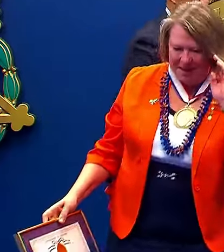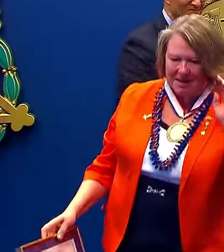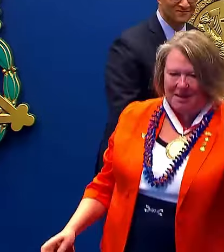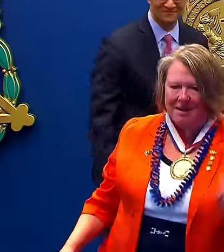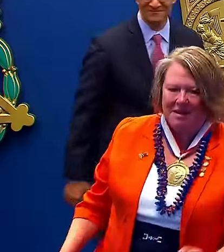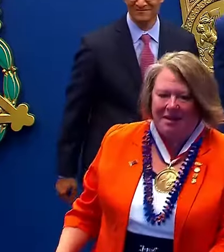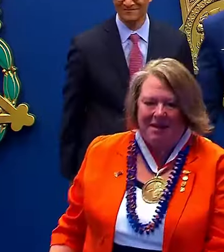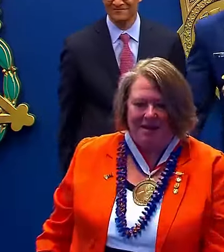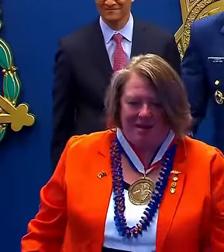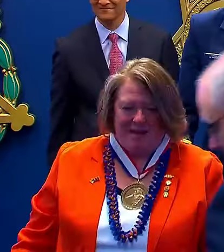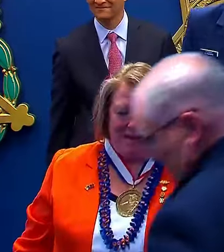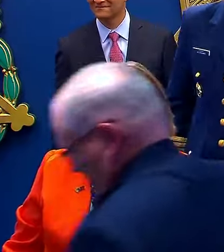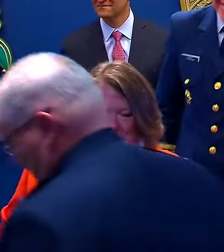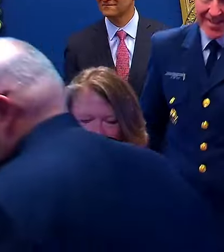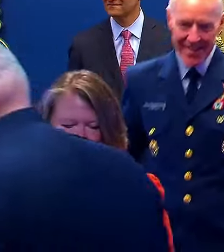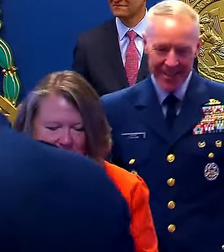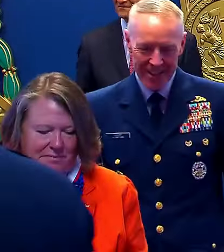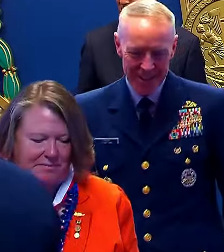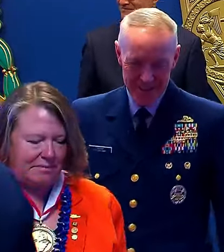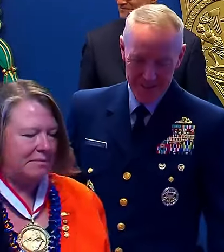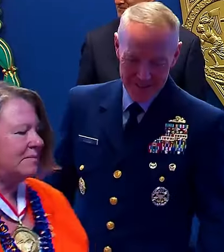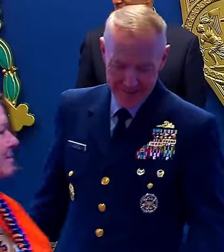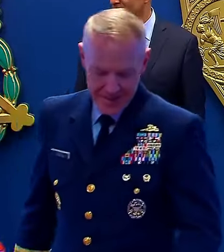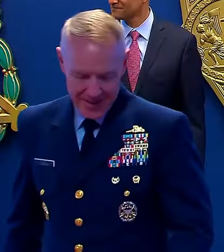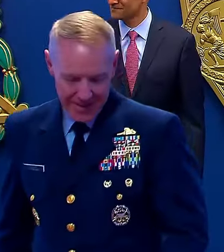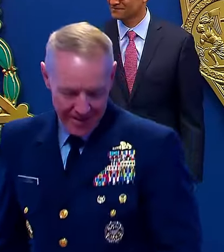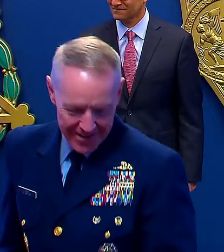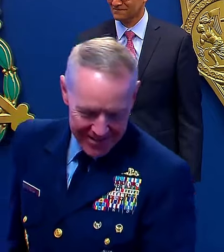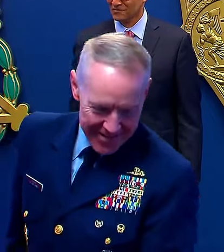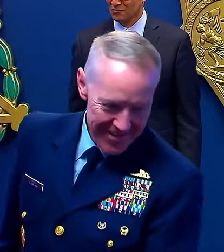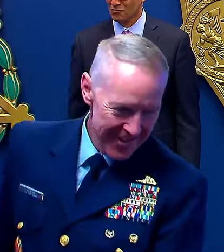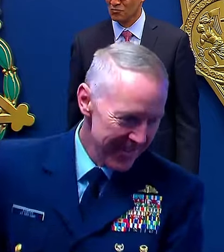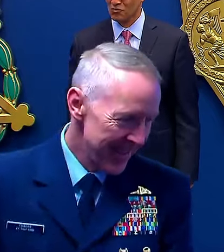Congratulations to Rear Admiral Kerry B. Thomas.